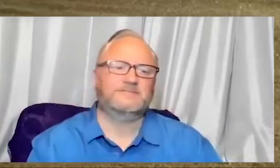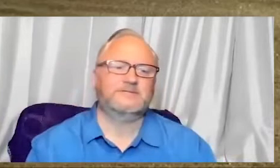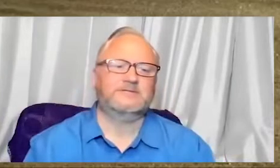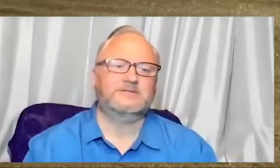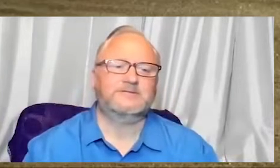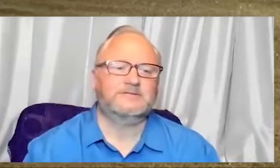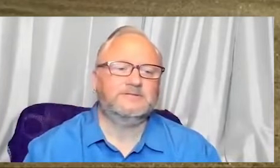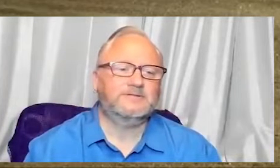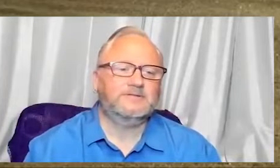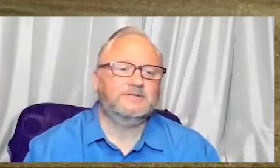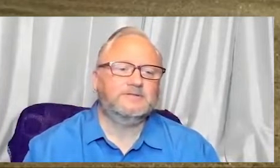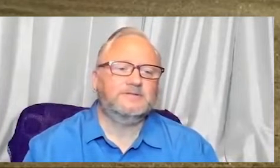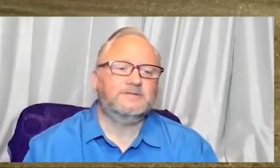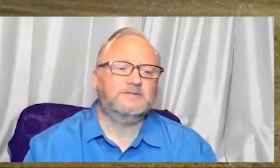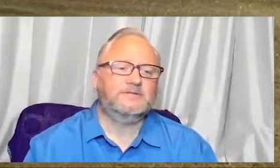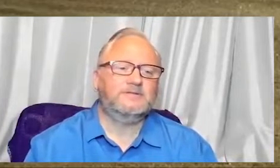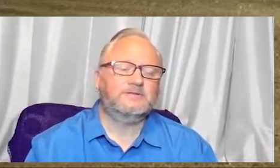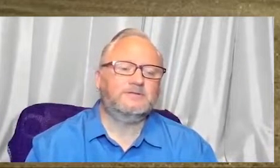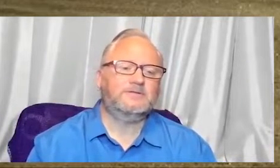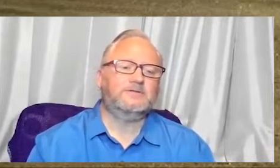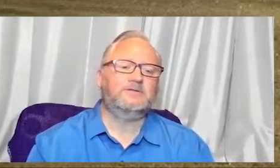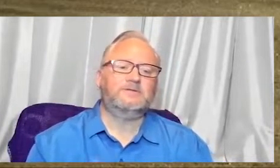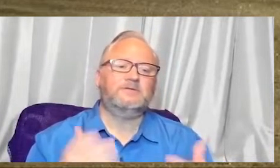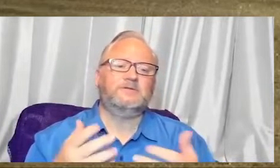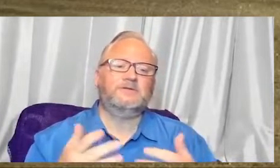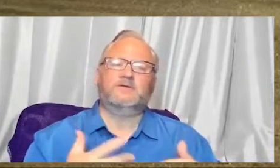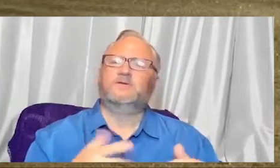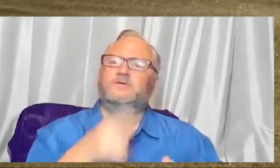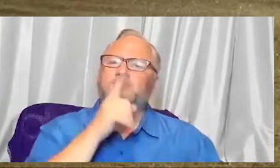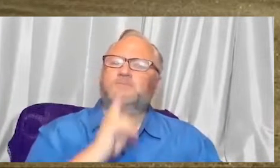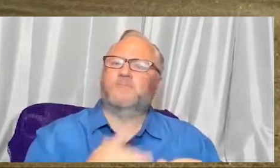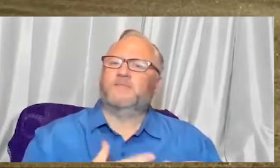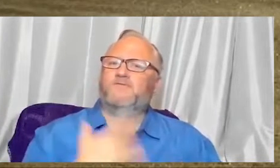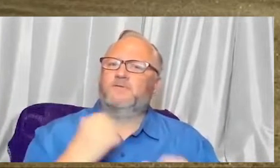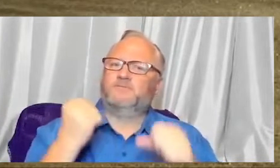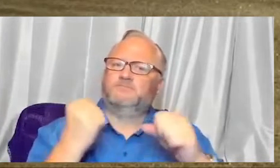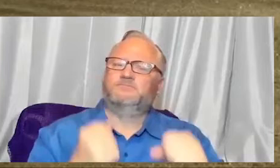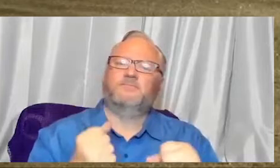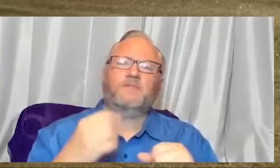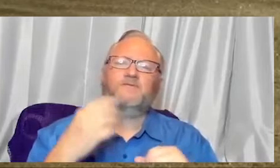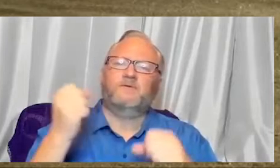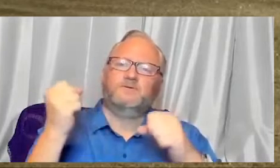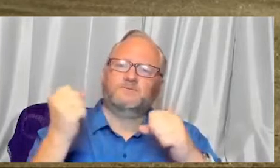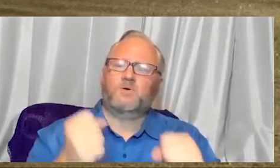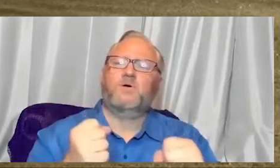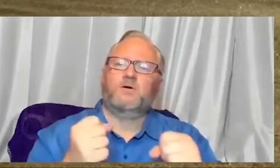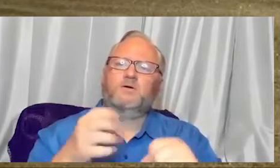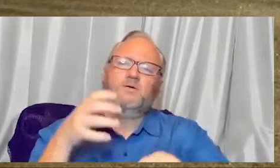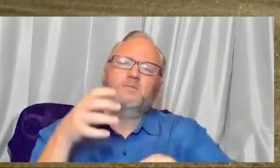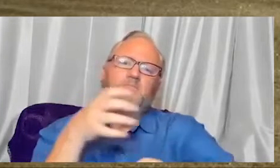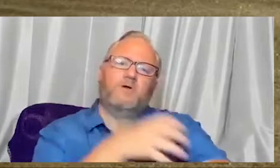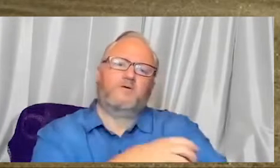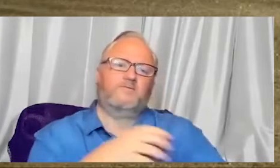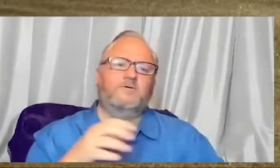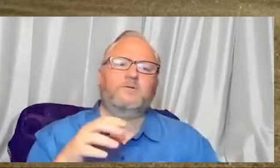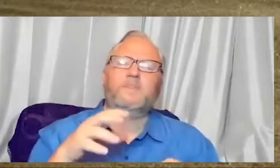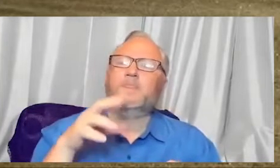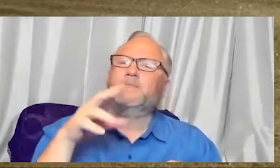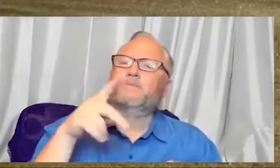Swallow. Feel the essence of the great, powerful Pacific Ocean fill your